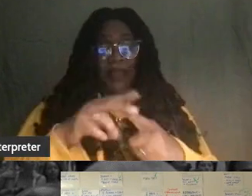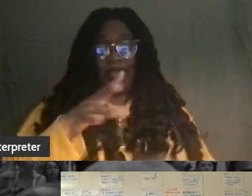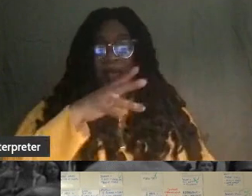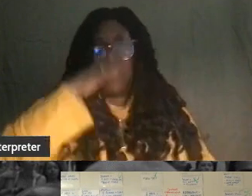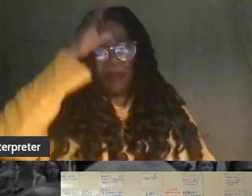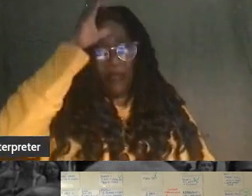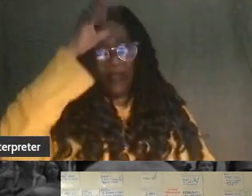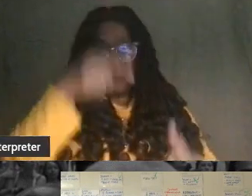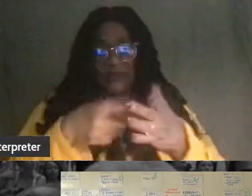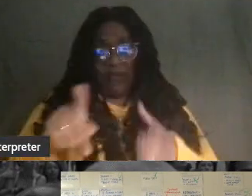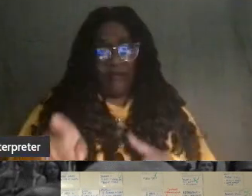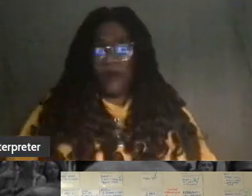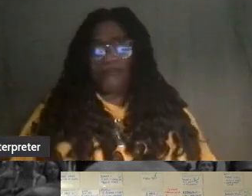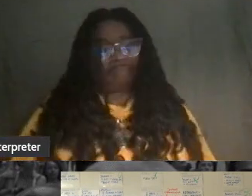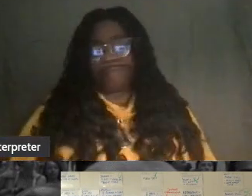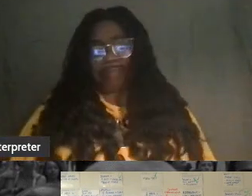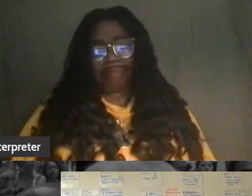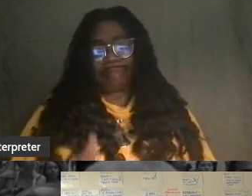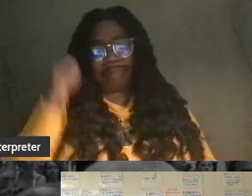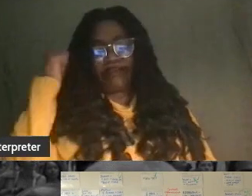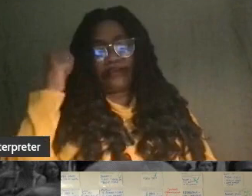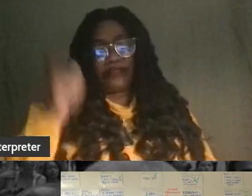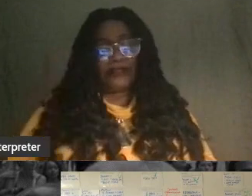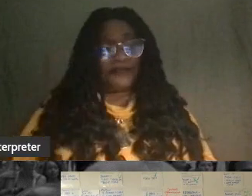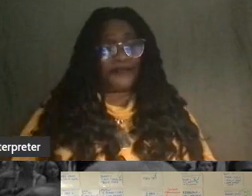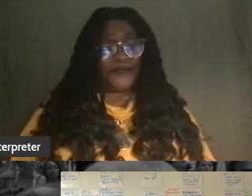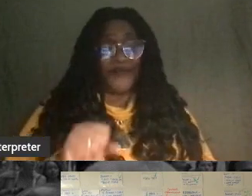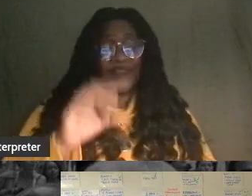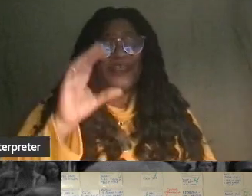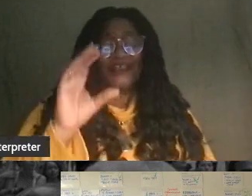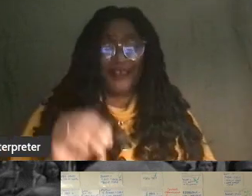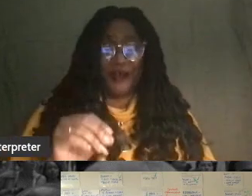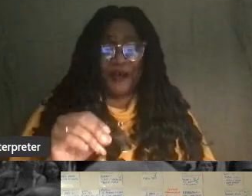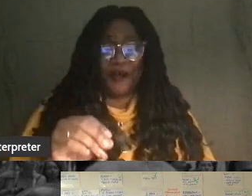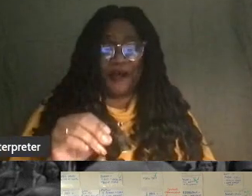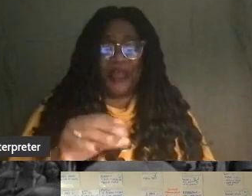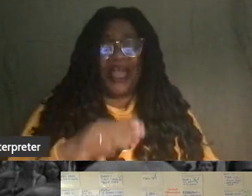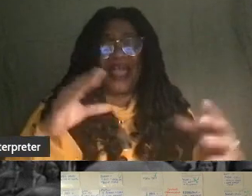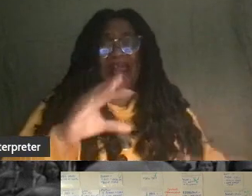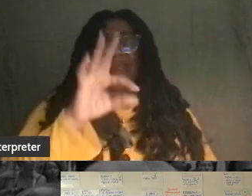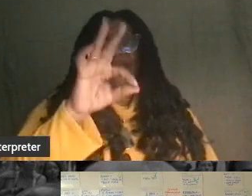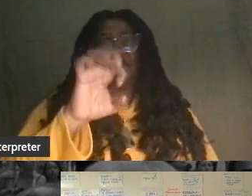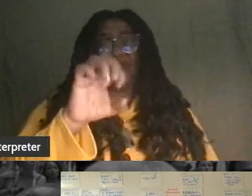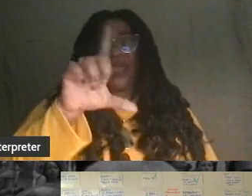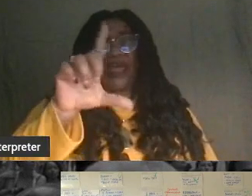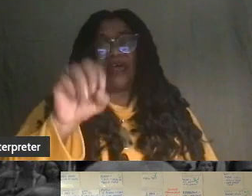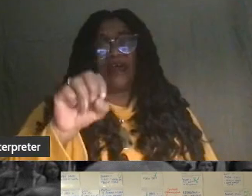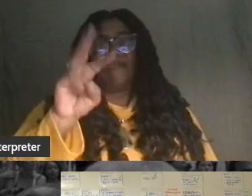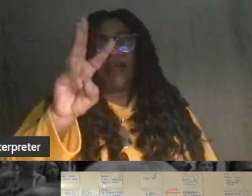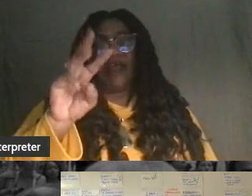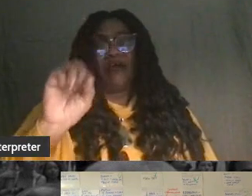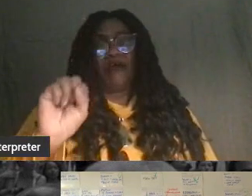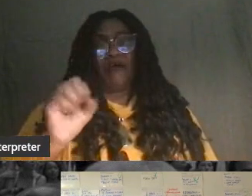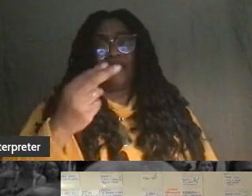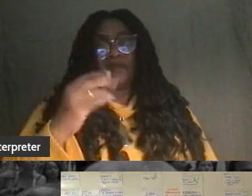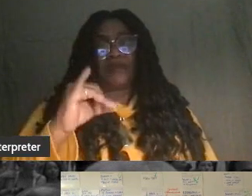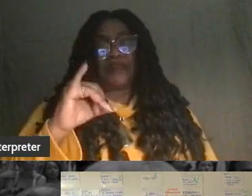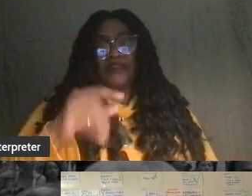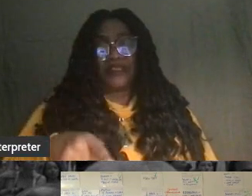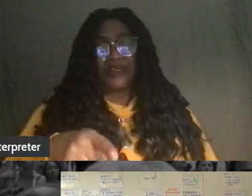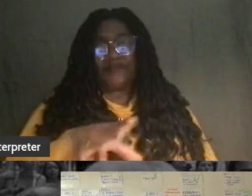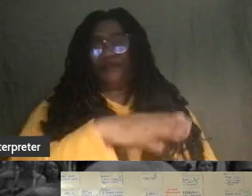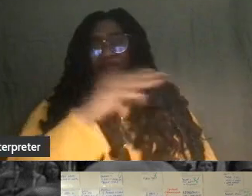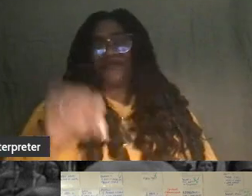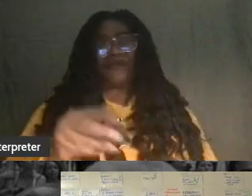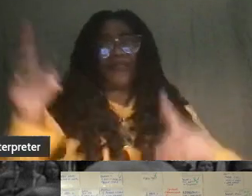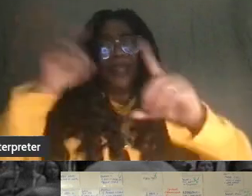pay for that. So I ended up with a fellowship. I applied for grants and